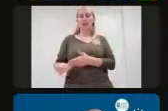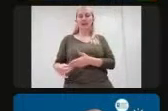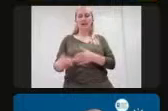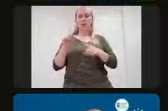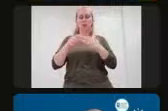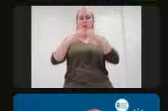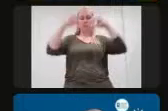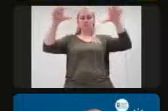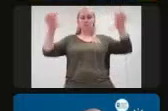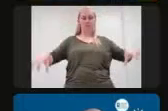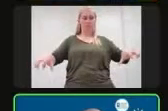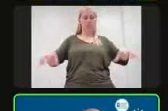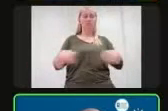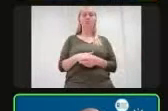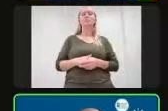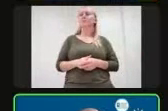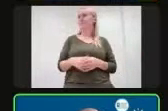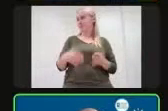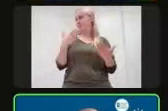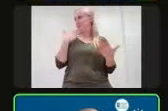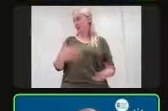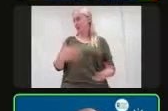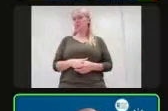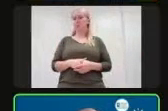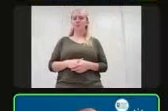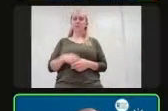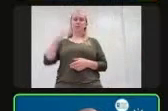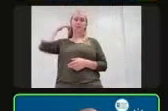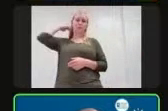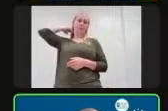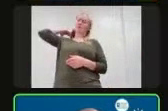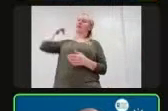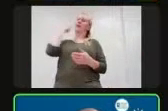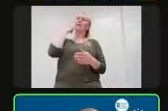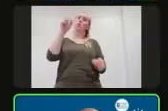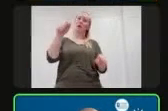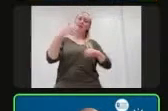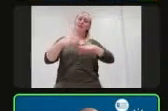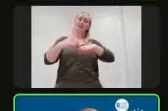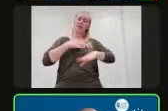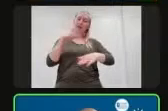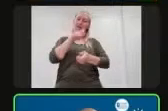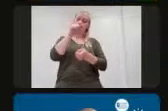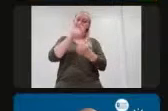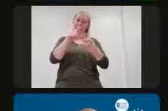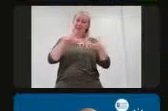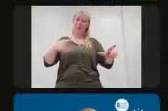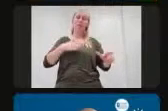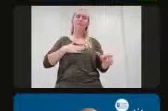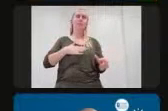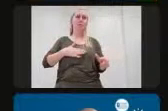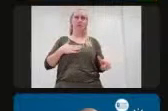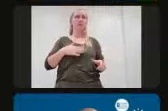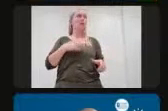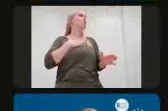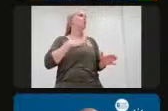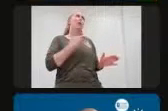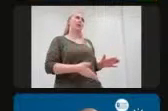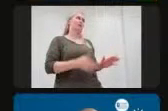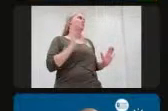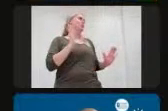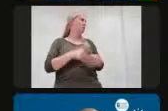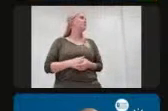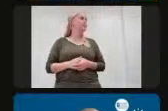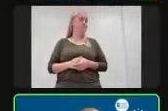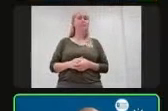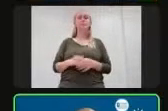harm. Got it. So yeah, if you can send me that language, that would be I'll really be happy to send it, please.